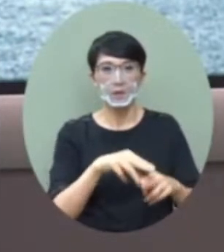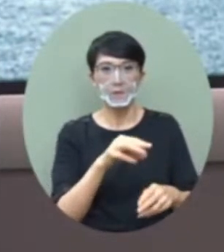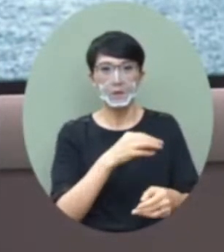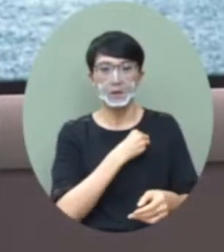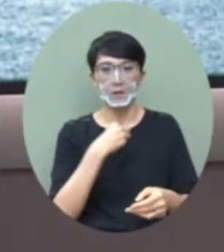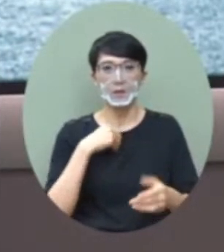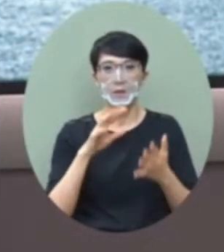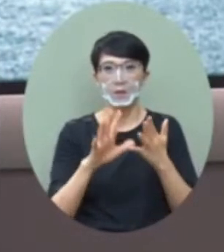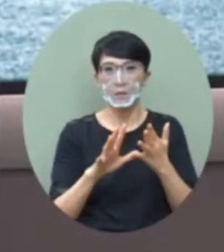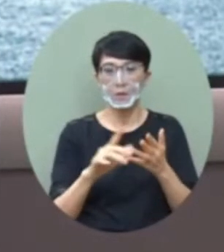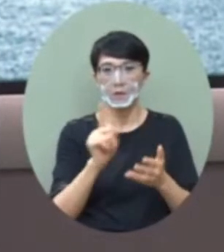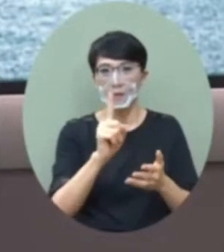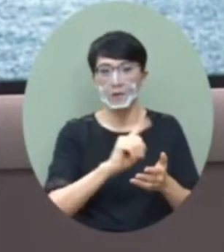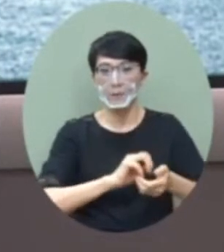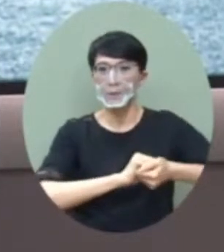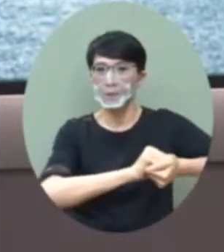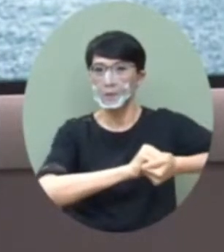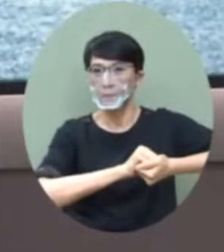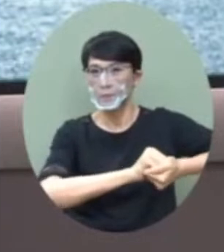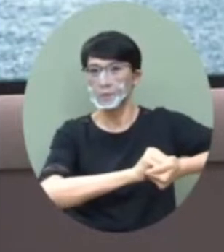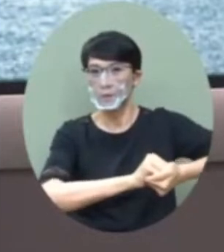They would have